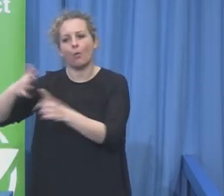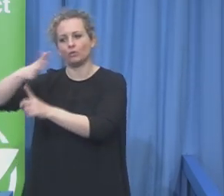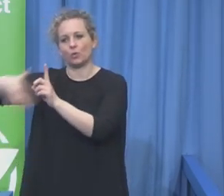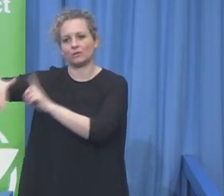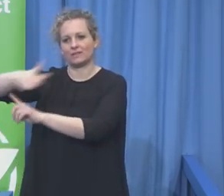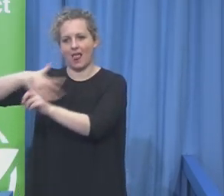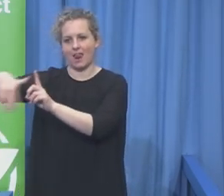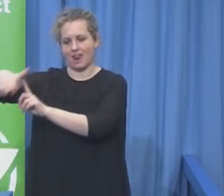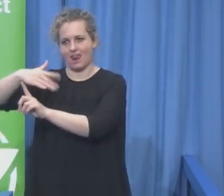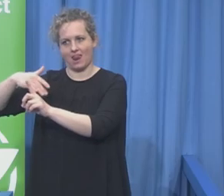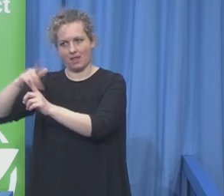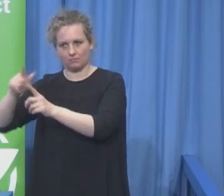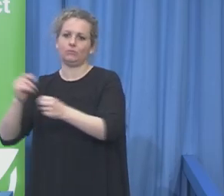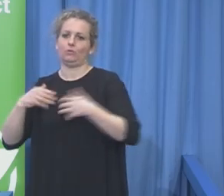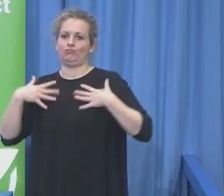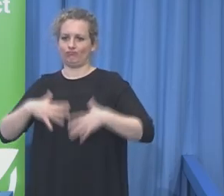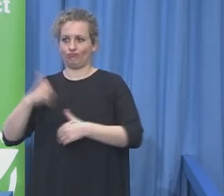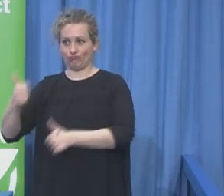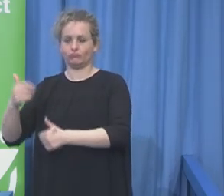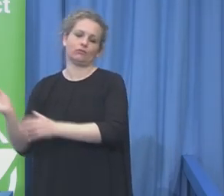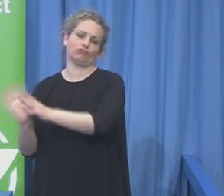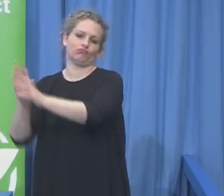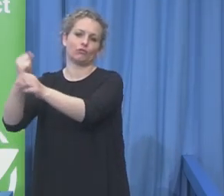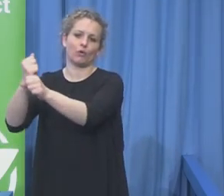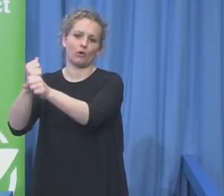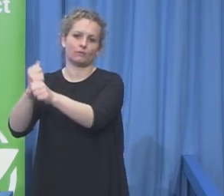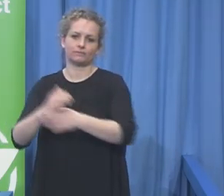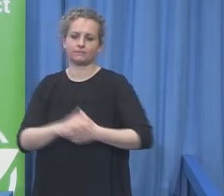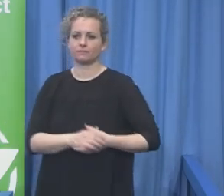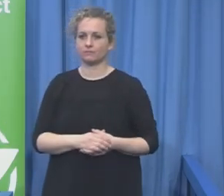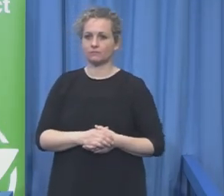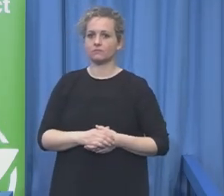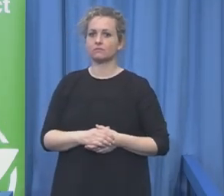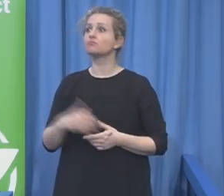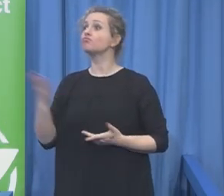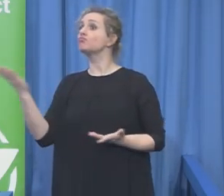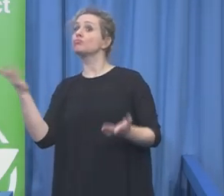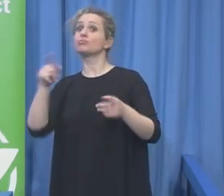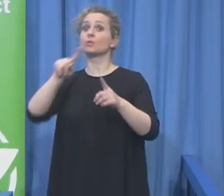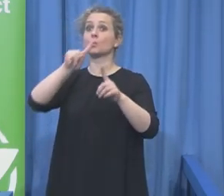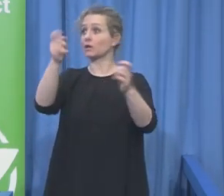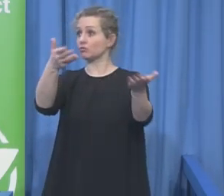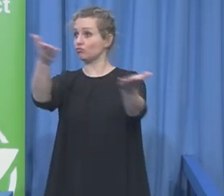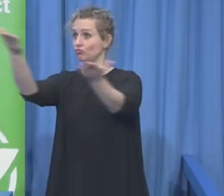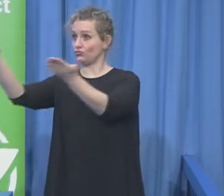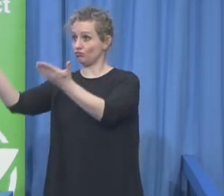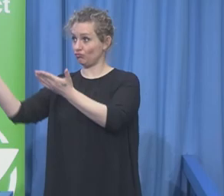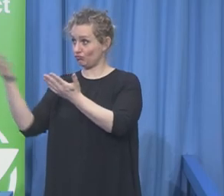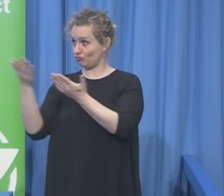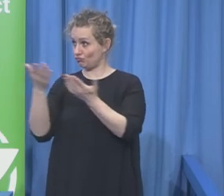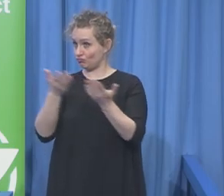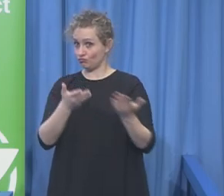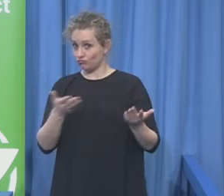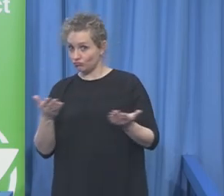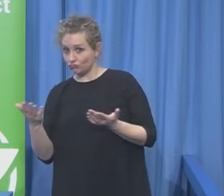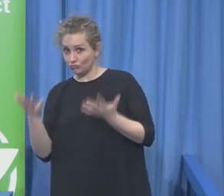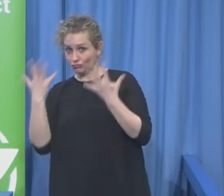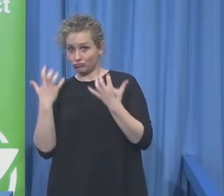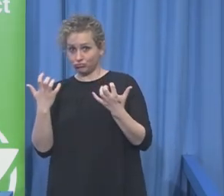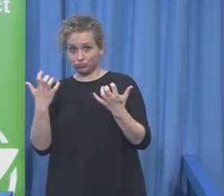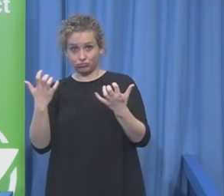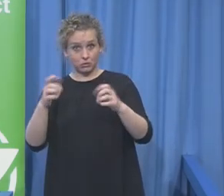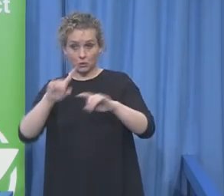Okay, if you don't have a question, then I'll just wrap up by saying that all of you who've been here, thank you for being here. And please